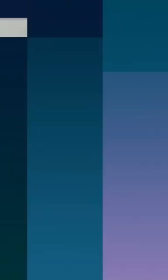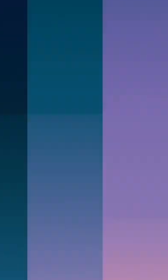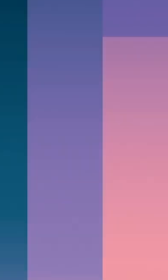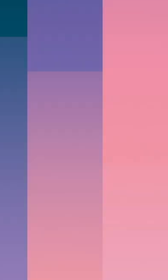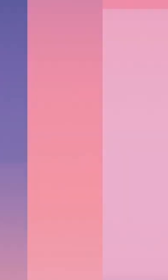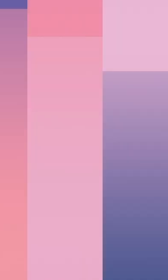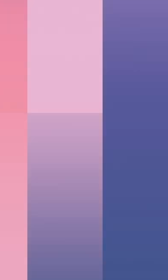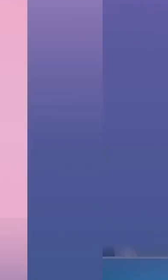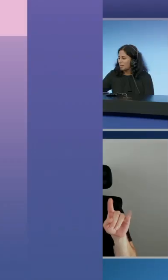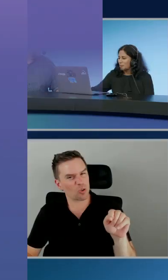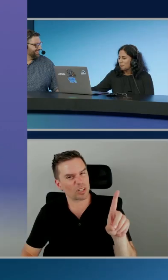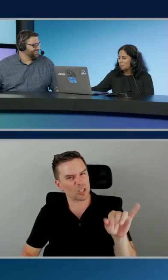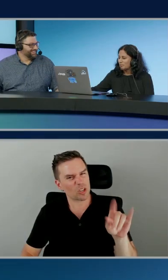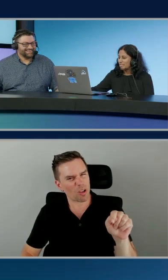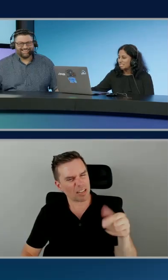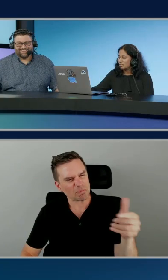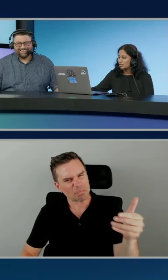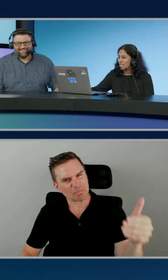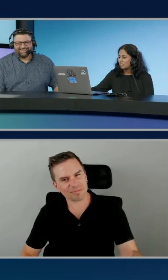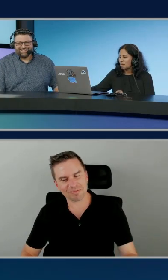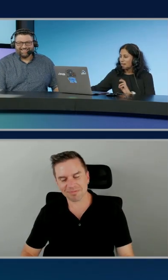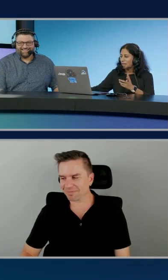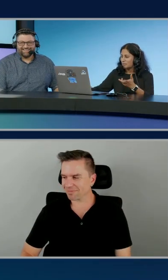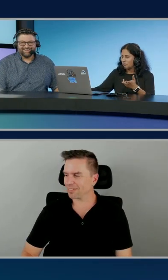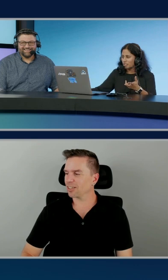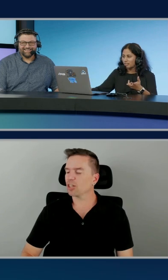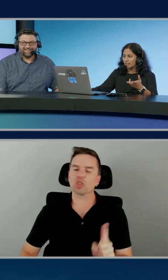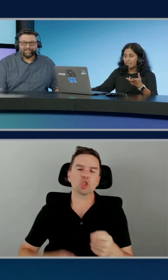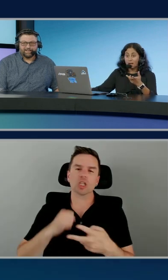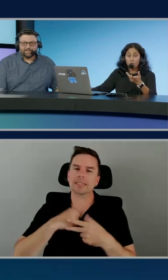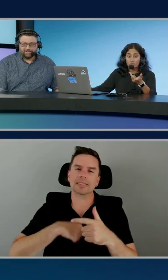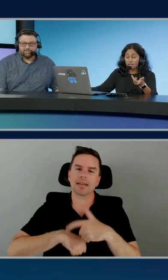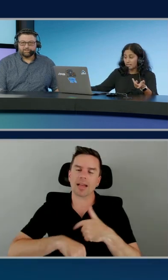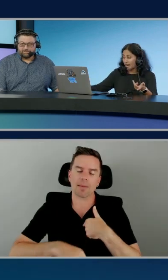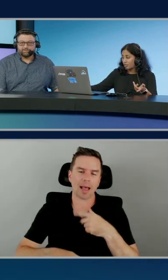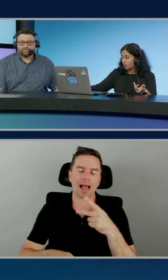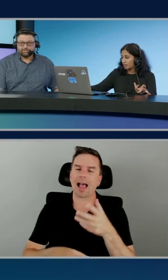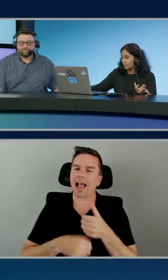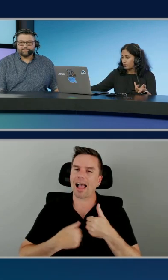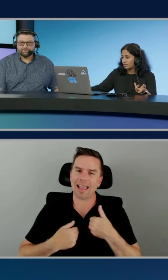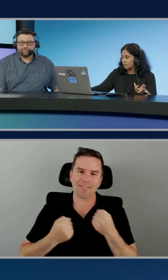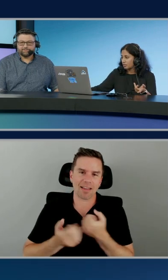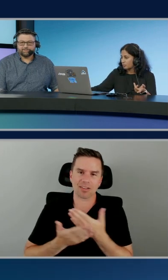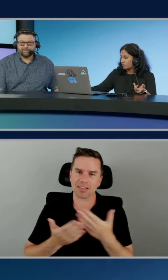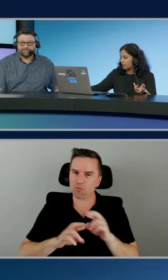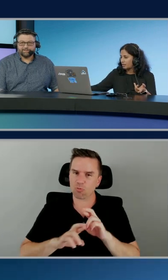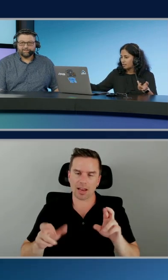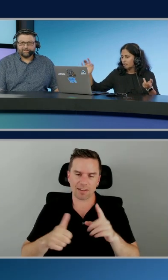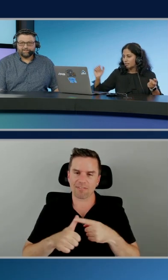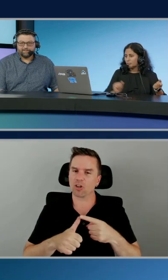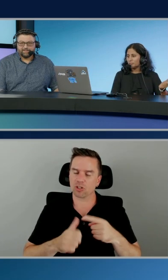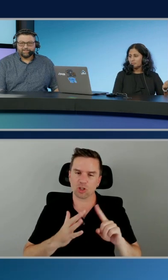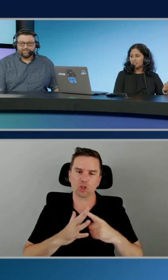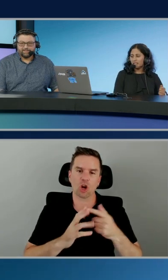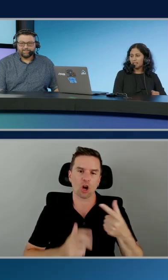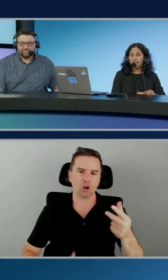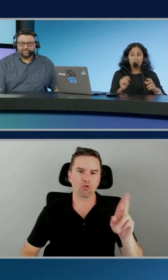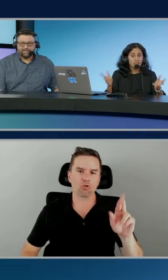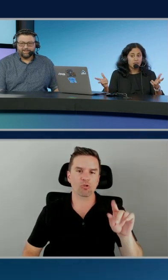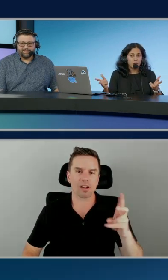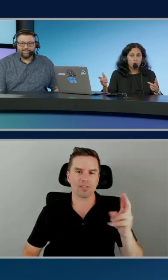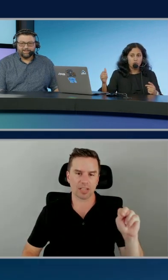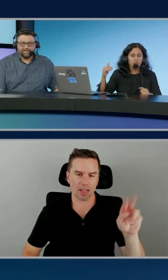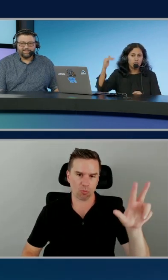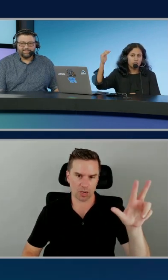Yeah, just to save Side by time. side. Yeah, just to save time, I kept everything ready. I'm going to start Graviton 3 first, just to be fair. Let's do it. Yeah,